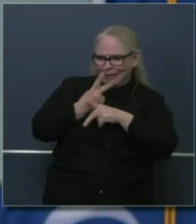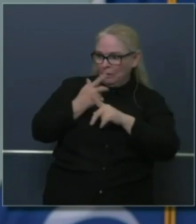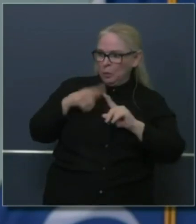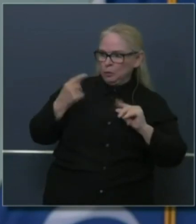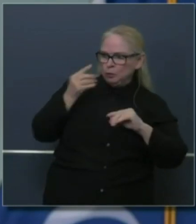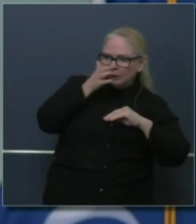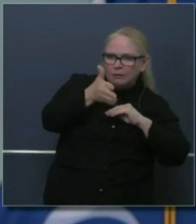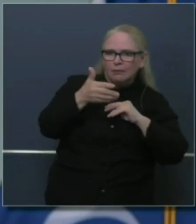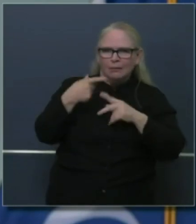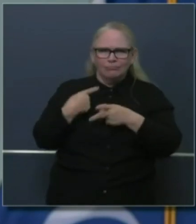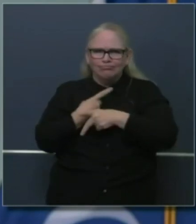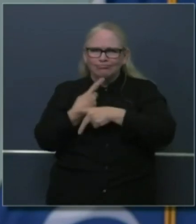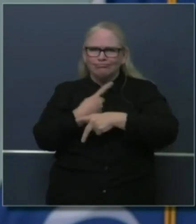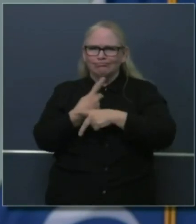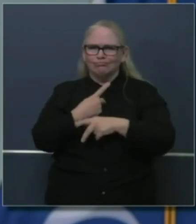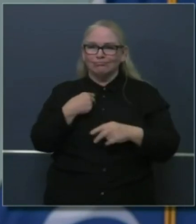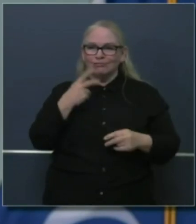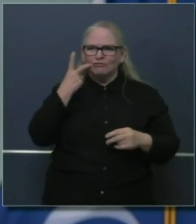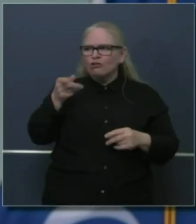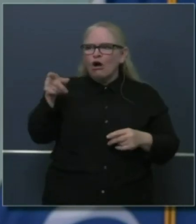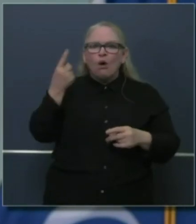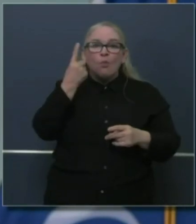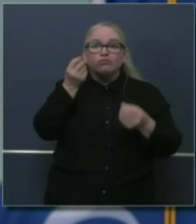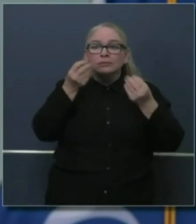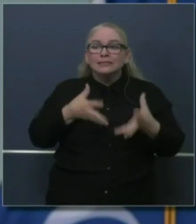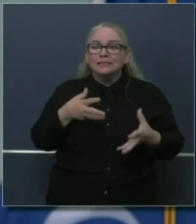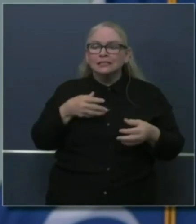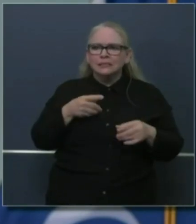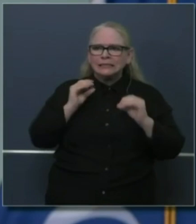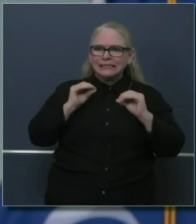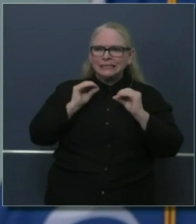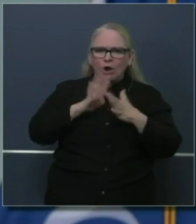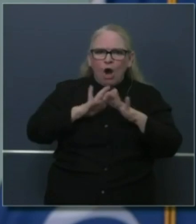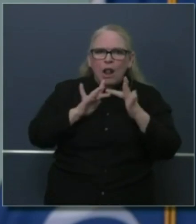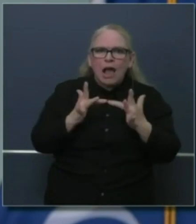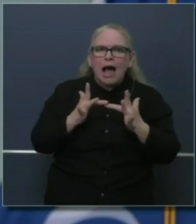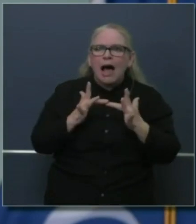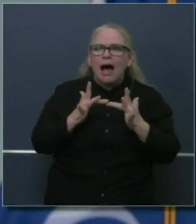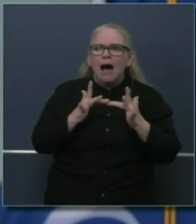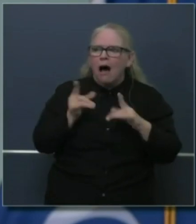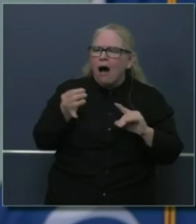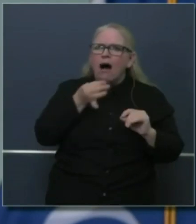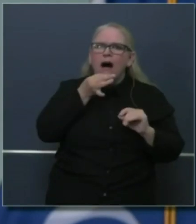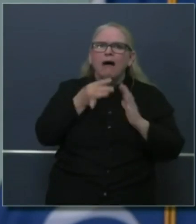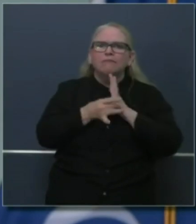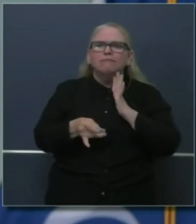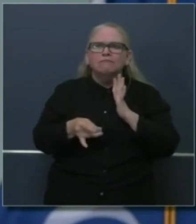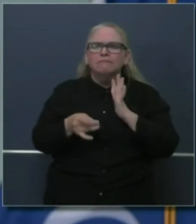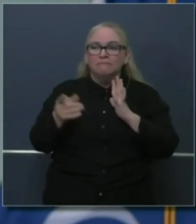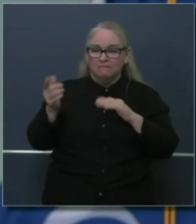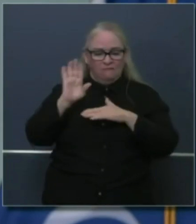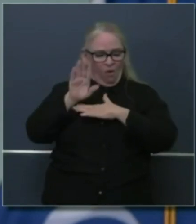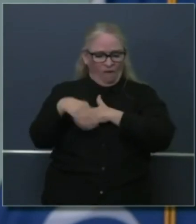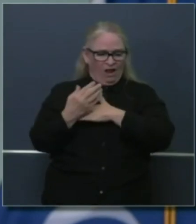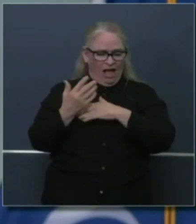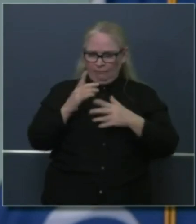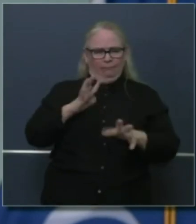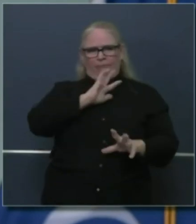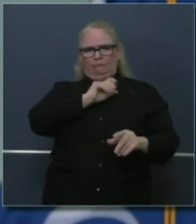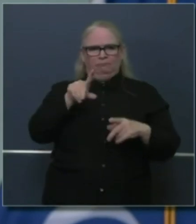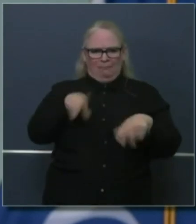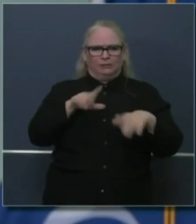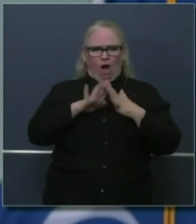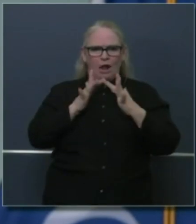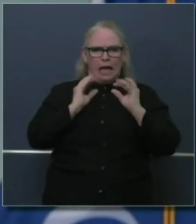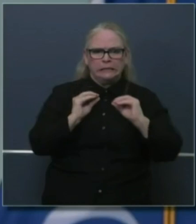our teachers that are doing distance learning and able to do it in heroic ways almost overnight. Just ask so many of our employers